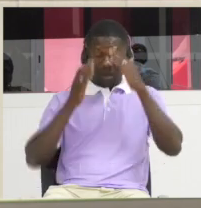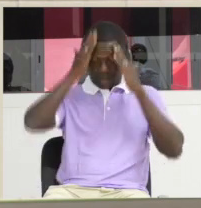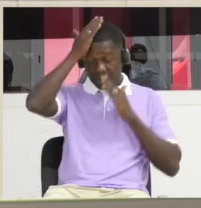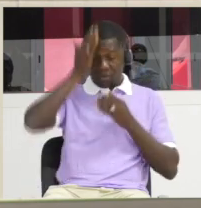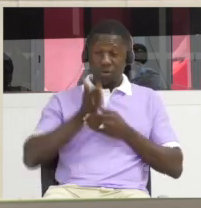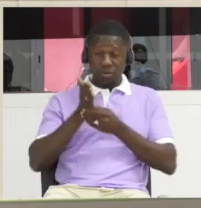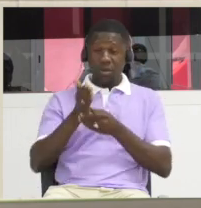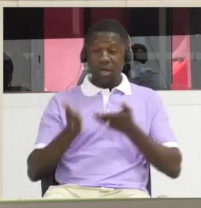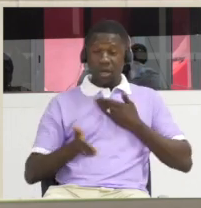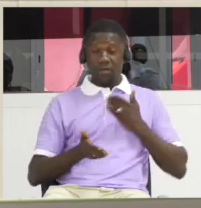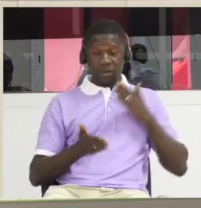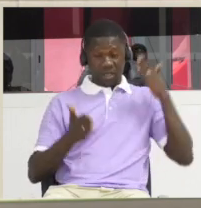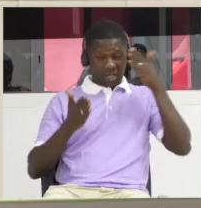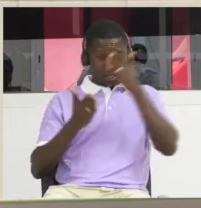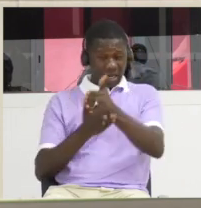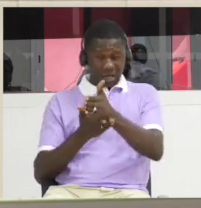had direct